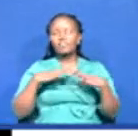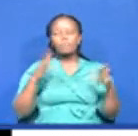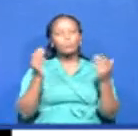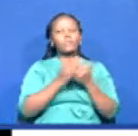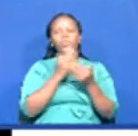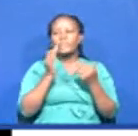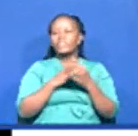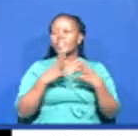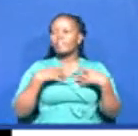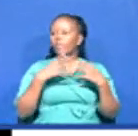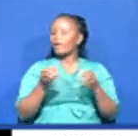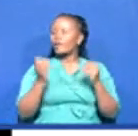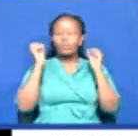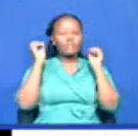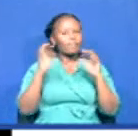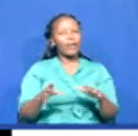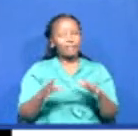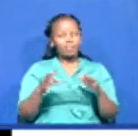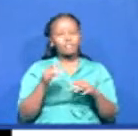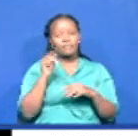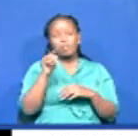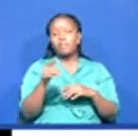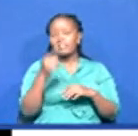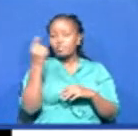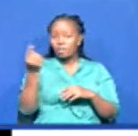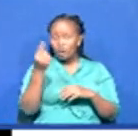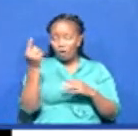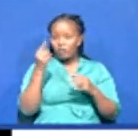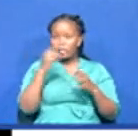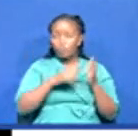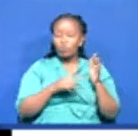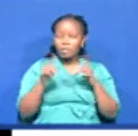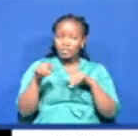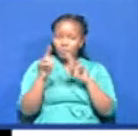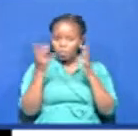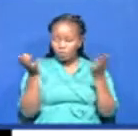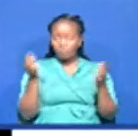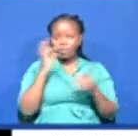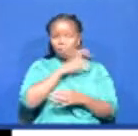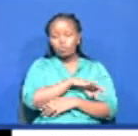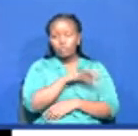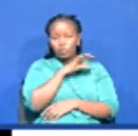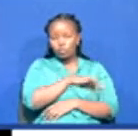care for nothing. It is really just what lines their pockets.